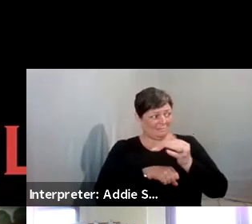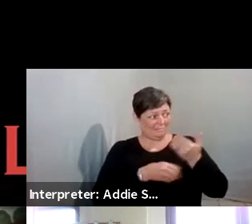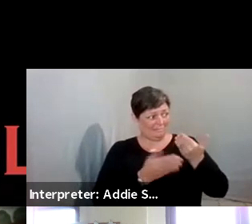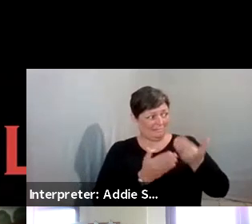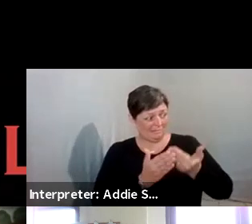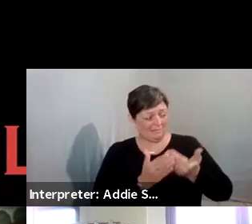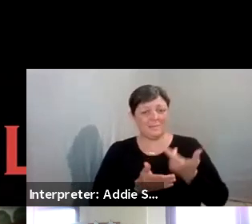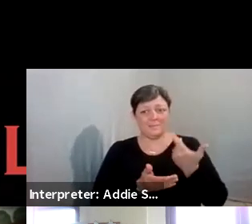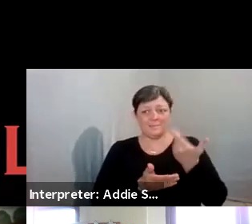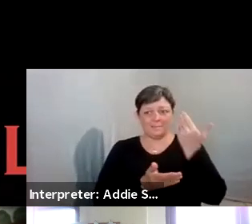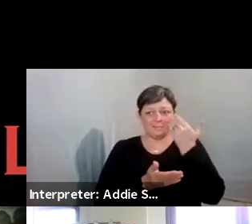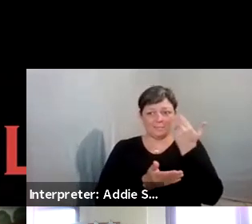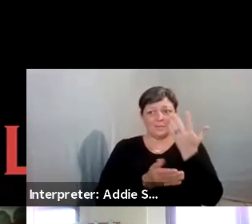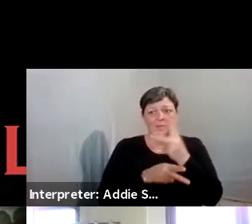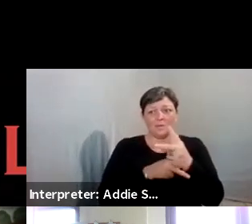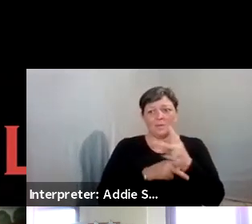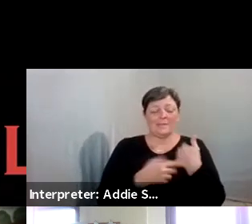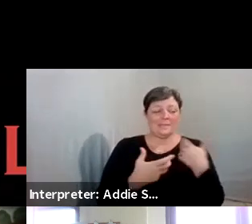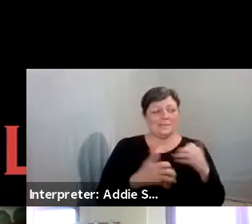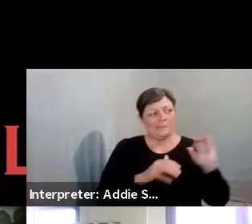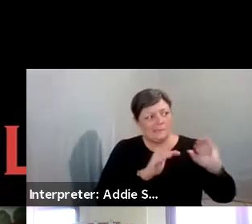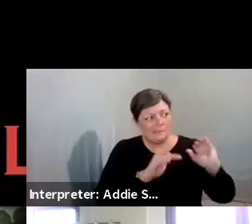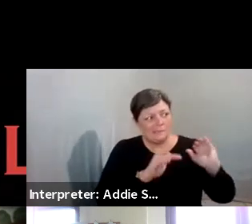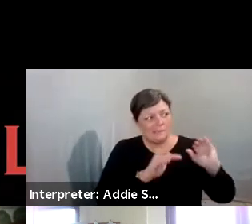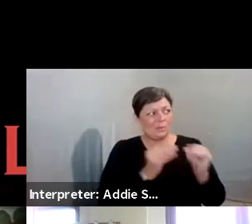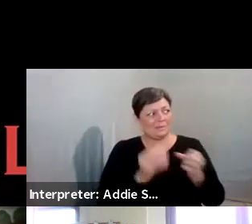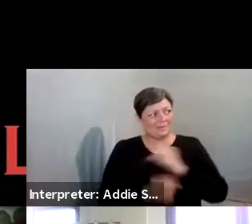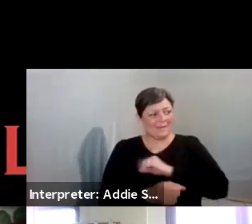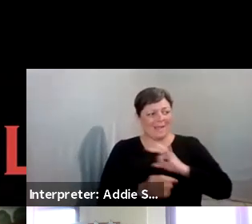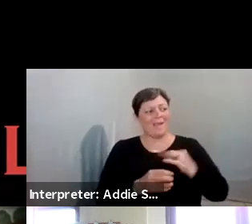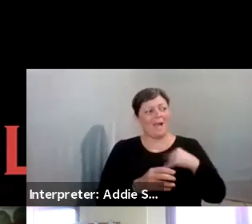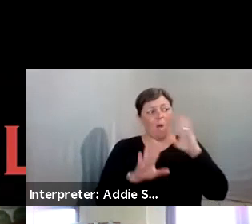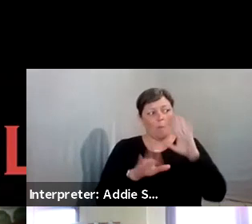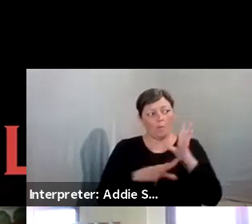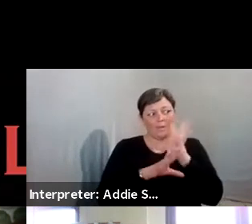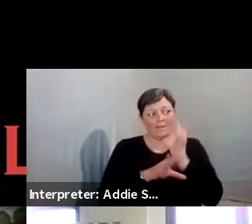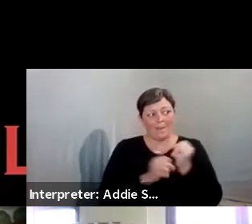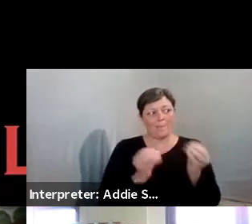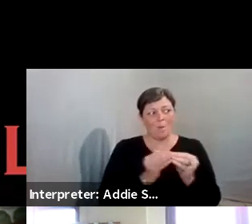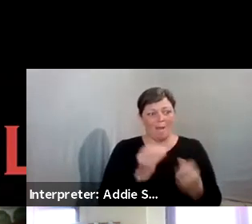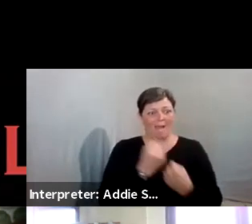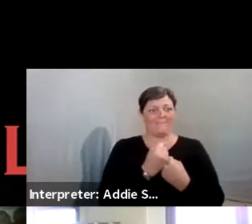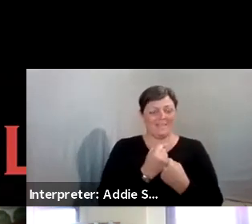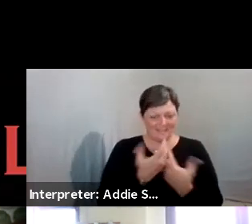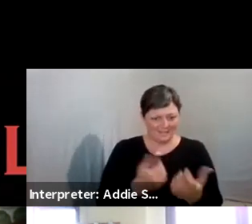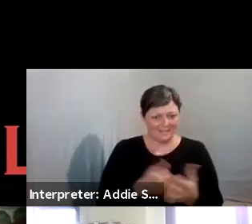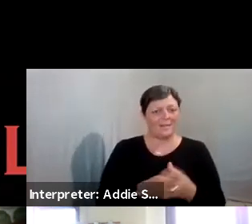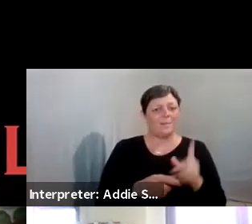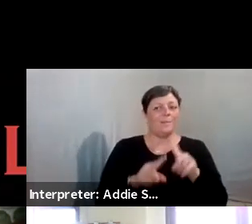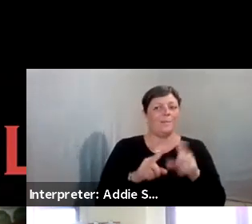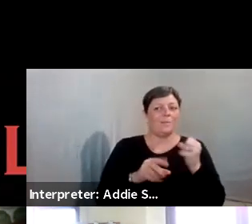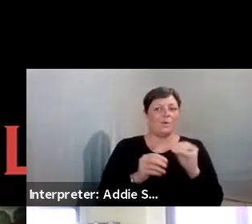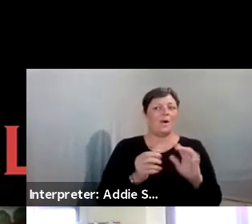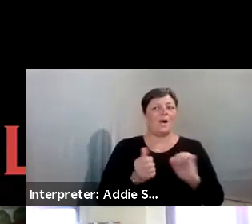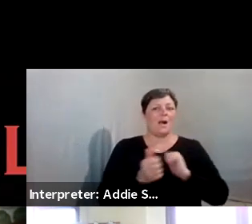doing with my supervisor, I'm pressing for more staff now, get some advocates back. So that's just a little update kind of on the subjects you've all